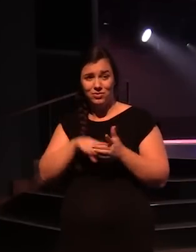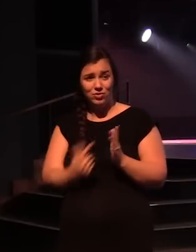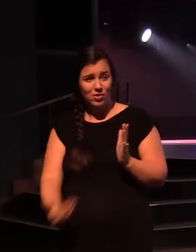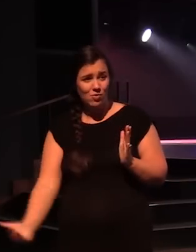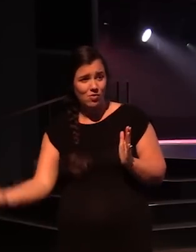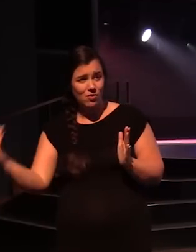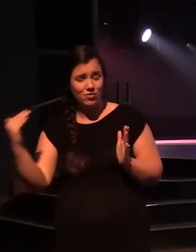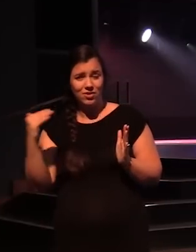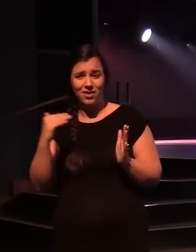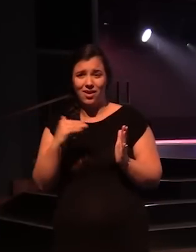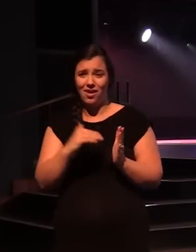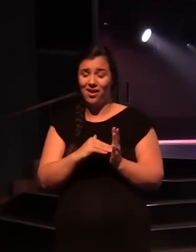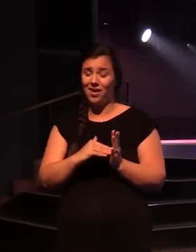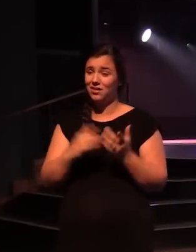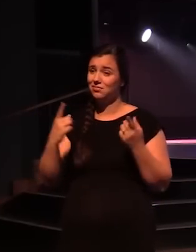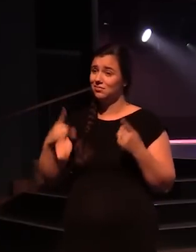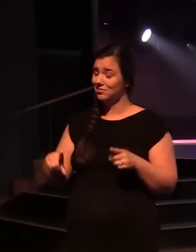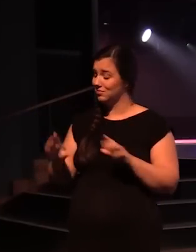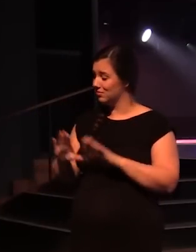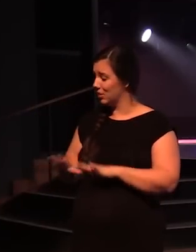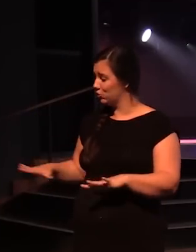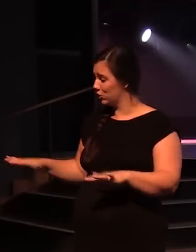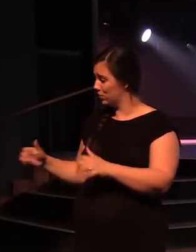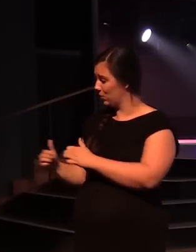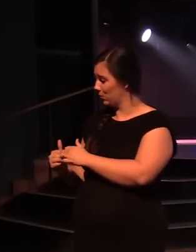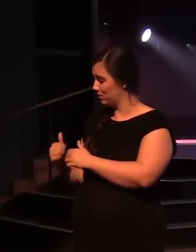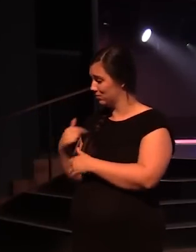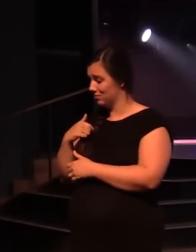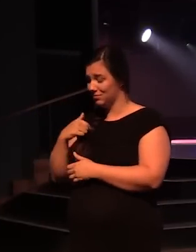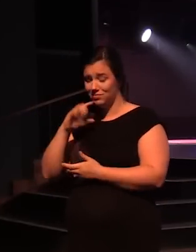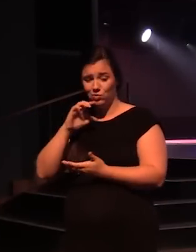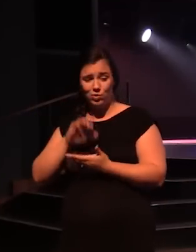again with just my children and my